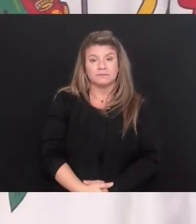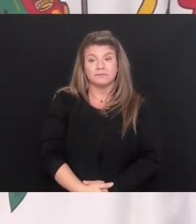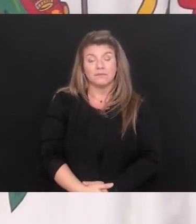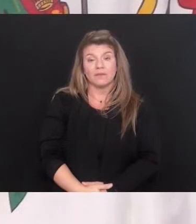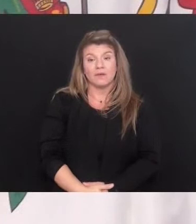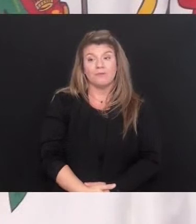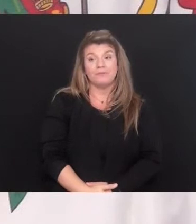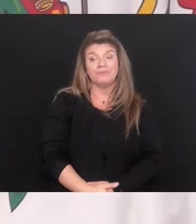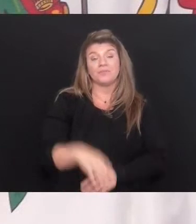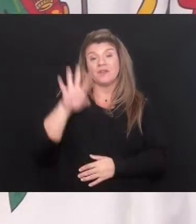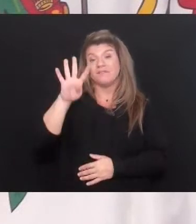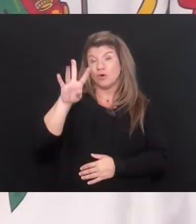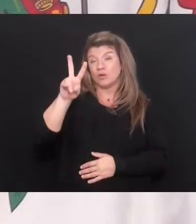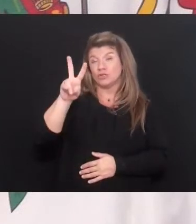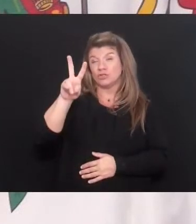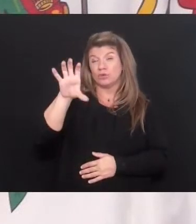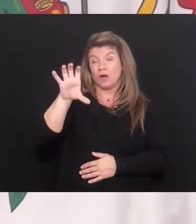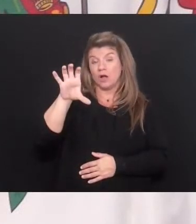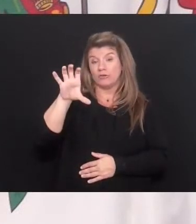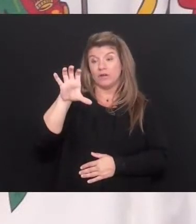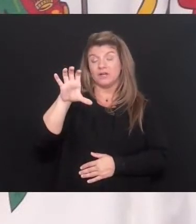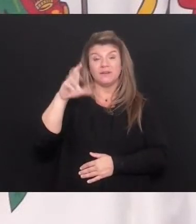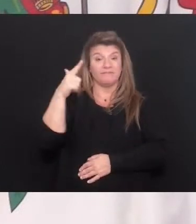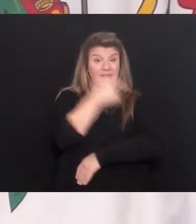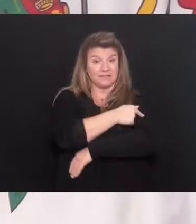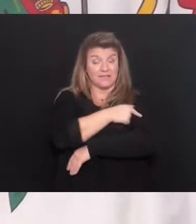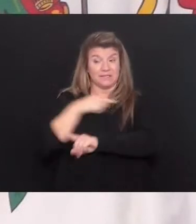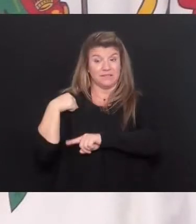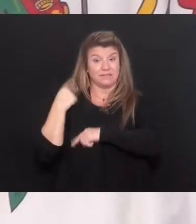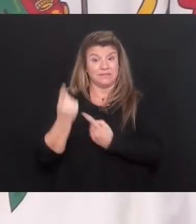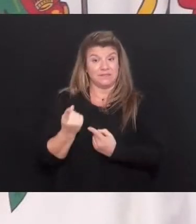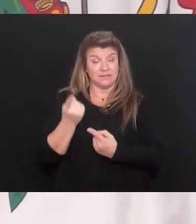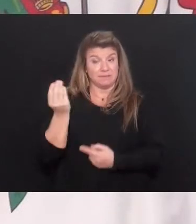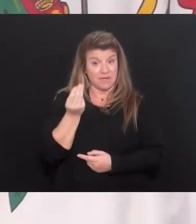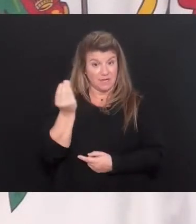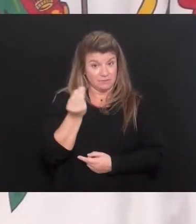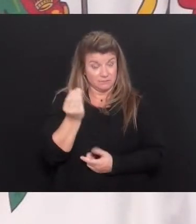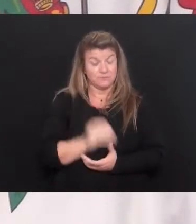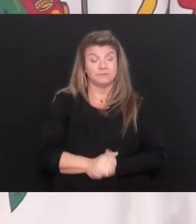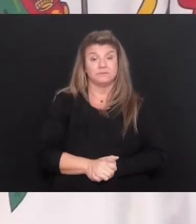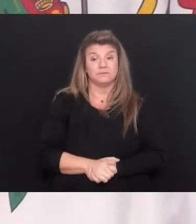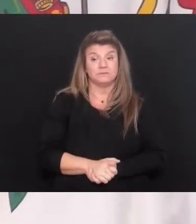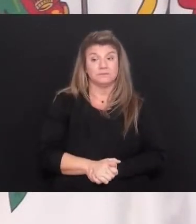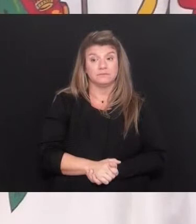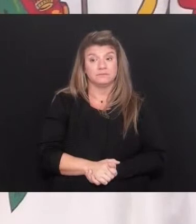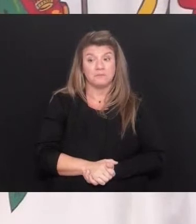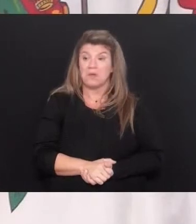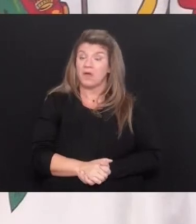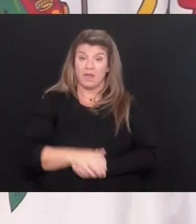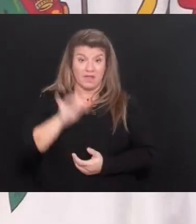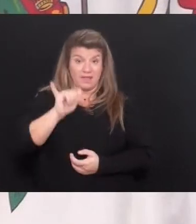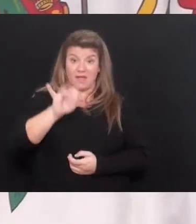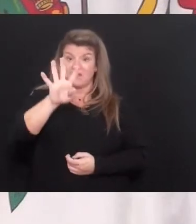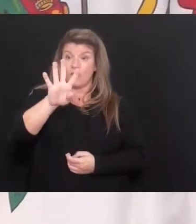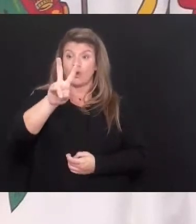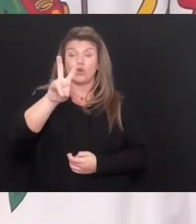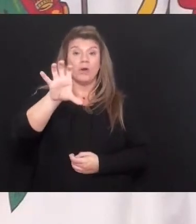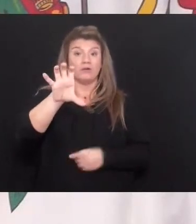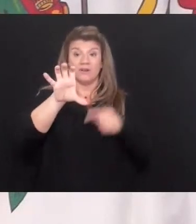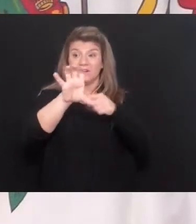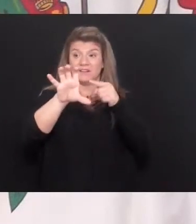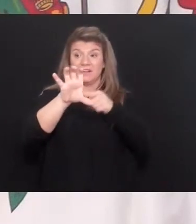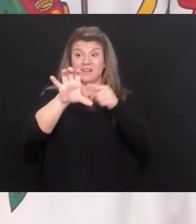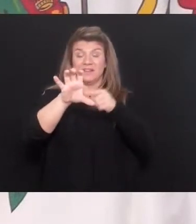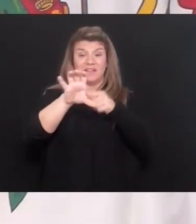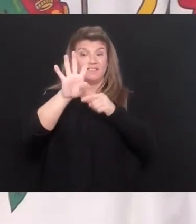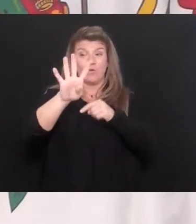We had 4,200 people that have been vaccinated since the last briefing. That's 4,200, and that's 4,200 that